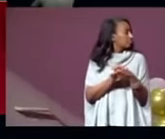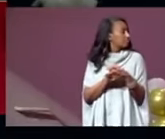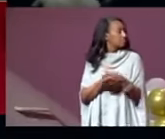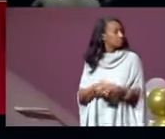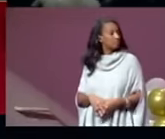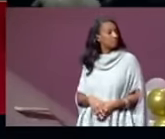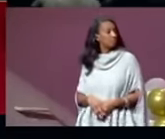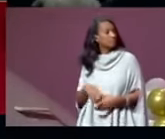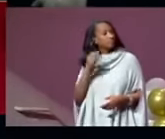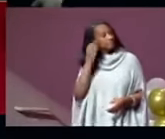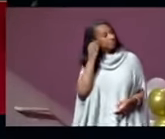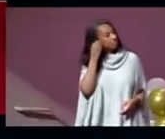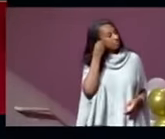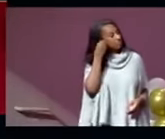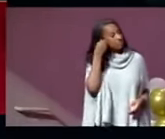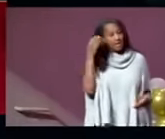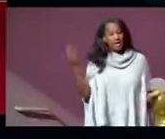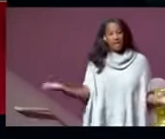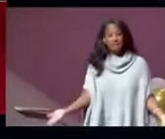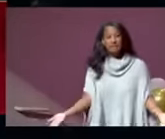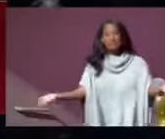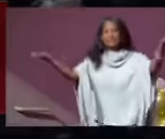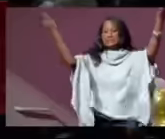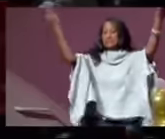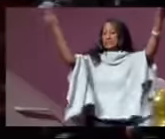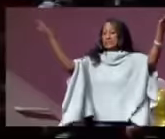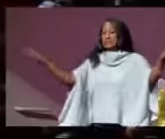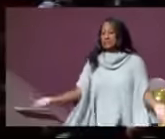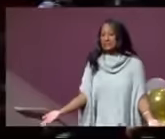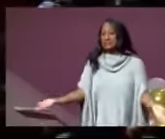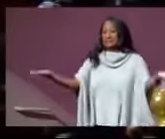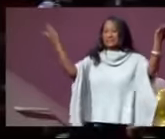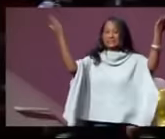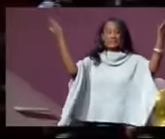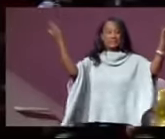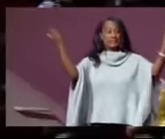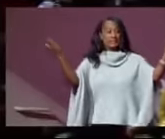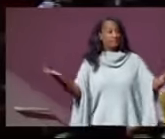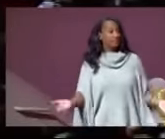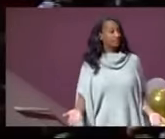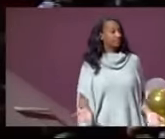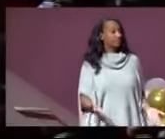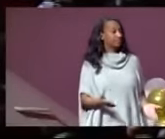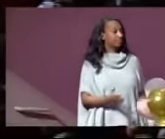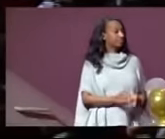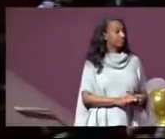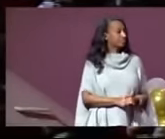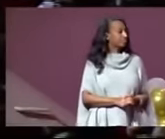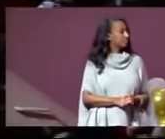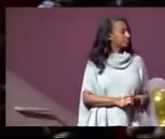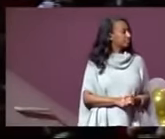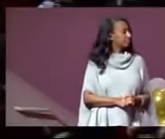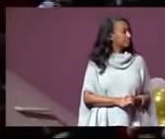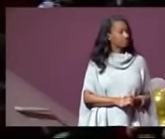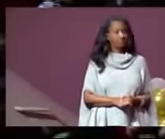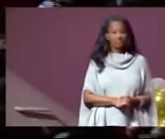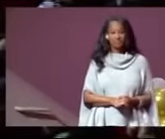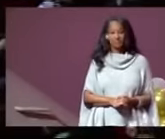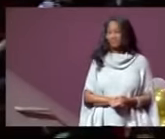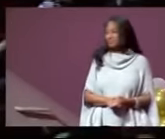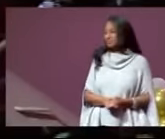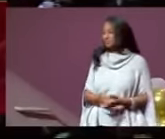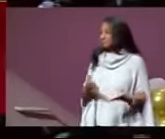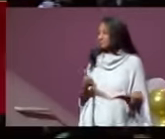Simple song. Now I believe you catch on to it. Help us sing. Come on right here, choir, say he's all right. He's all